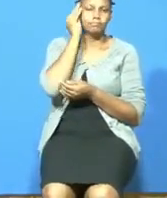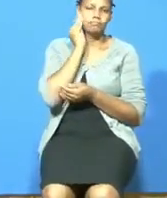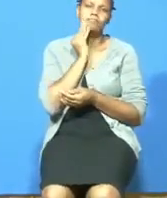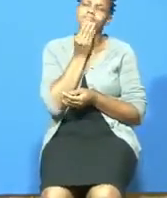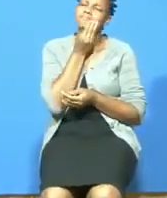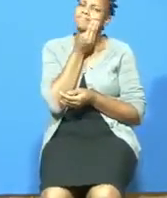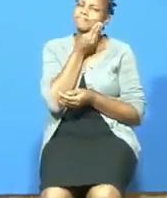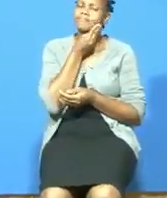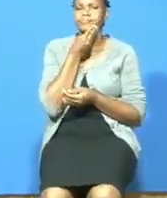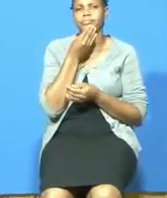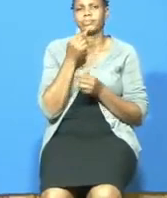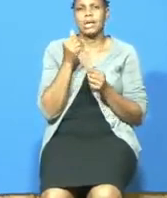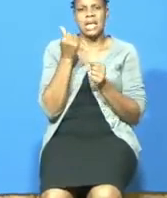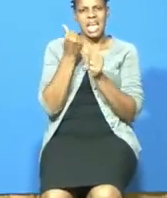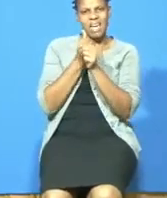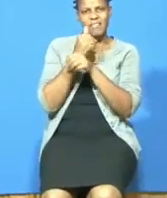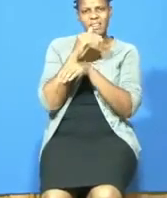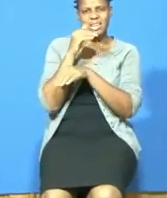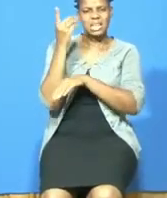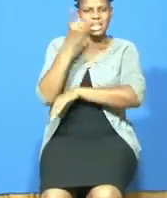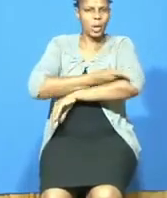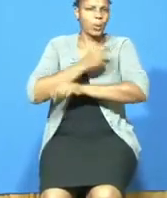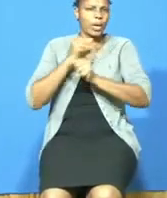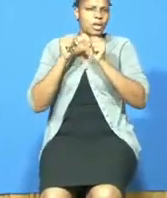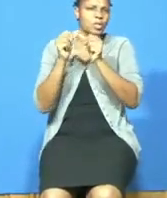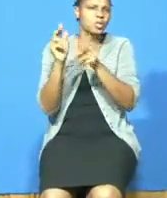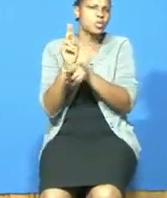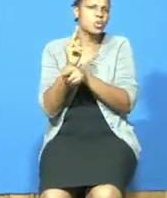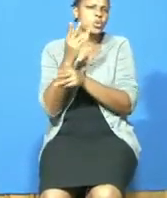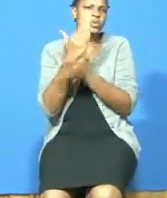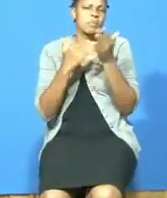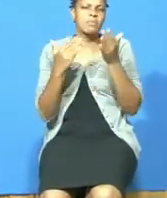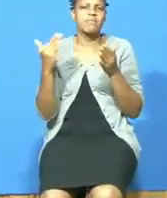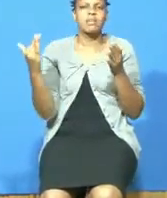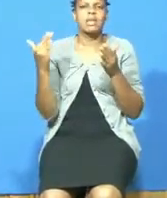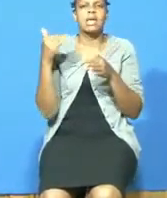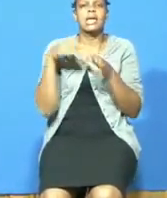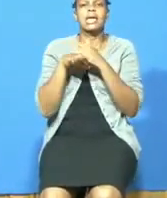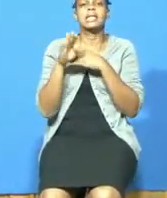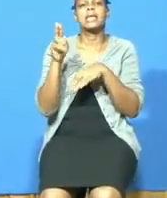at something in nature. And